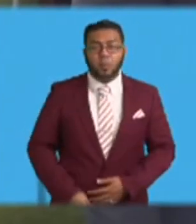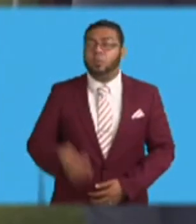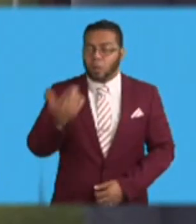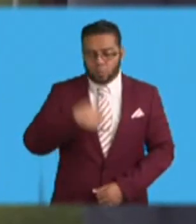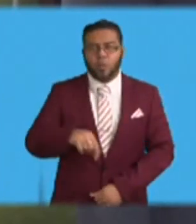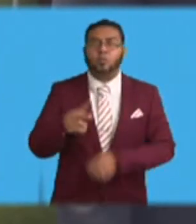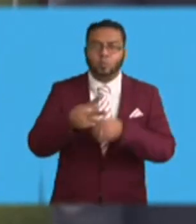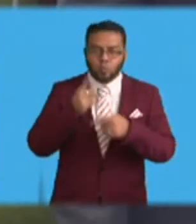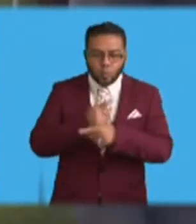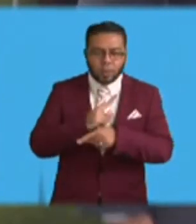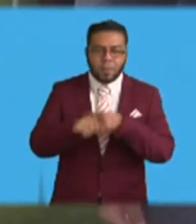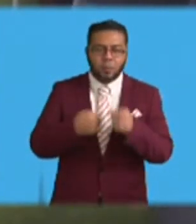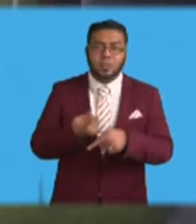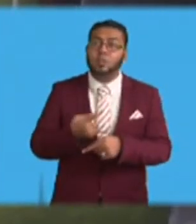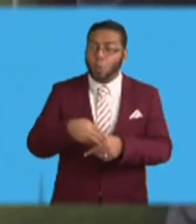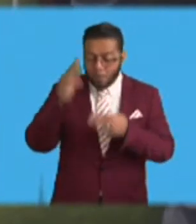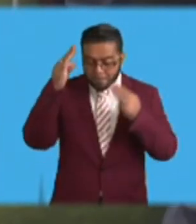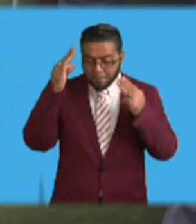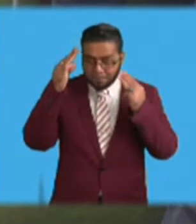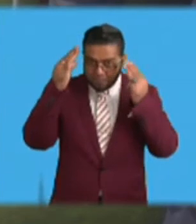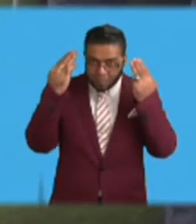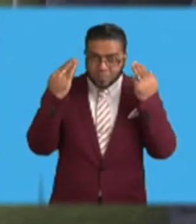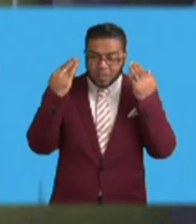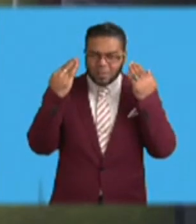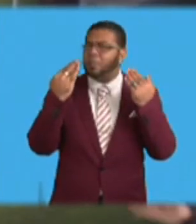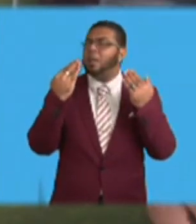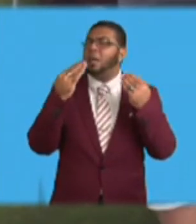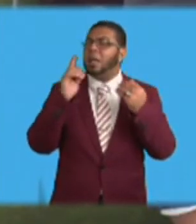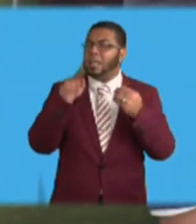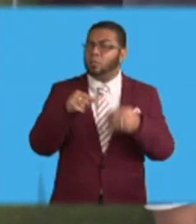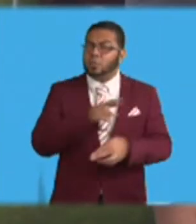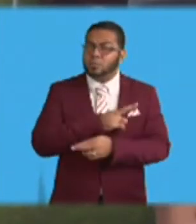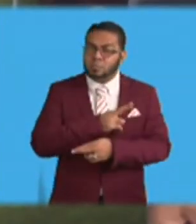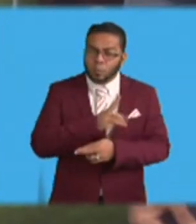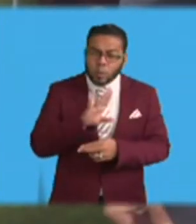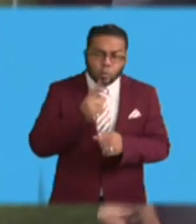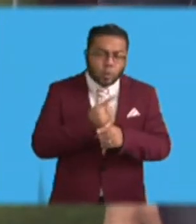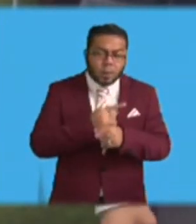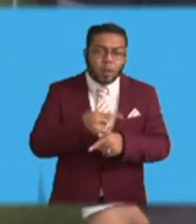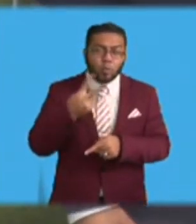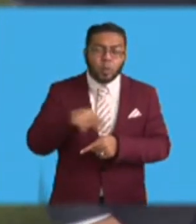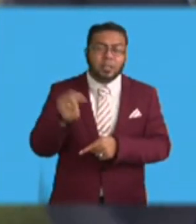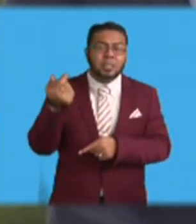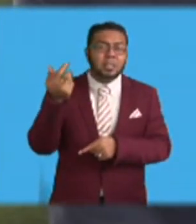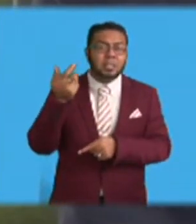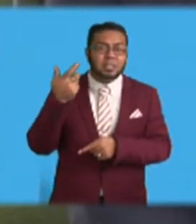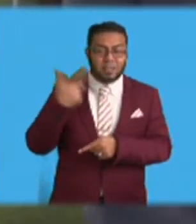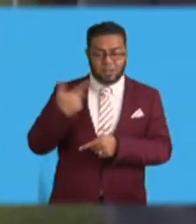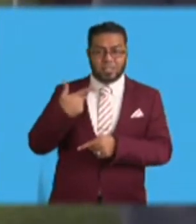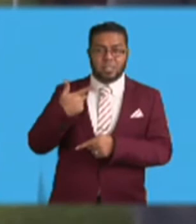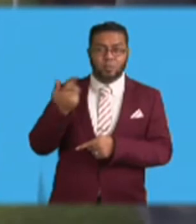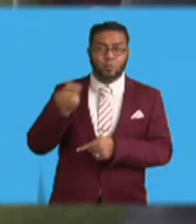case. So, Madam Speaker, in respect of 2017-2018 consultations, Madam Speaker,